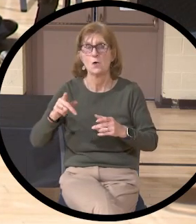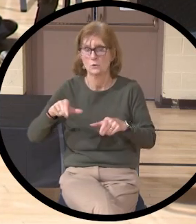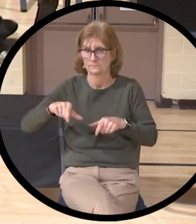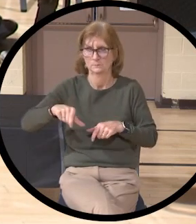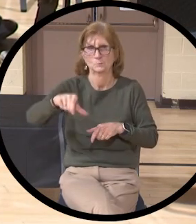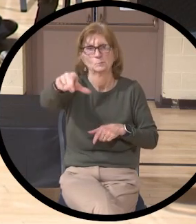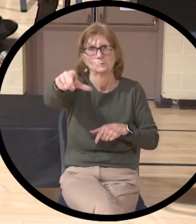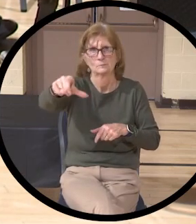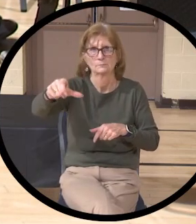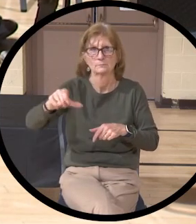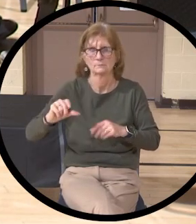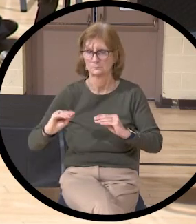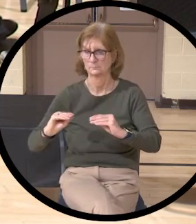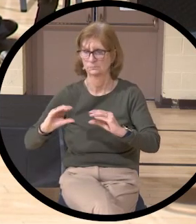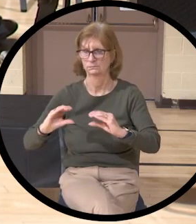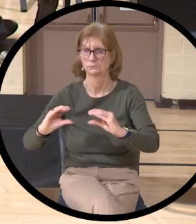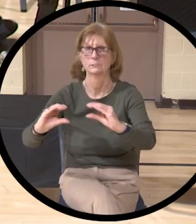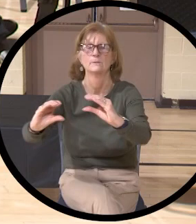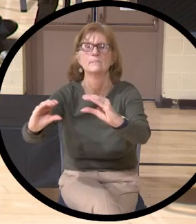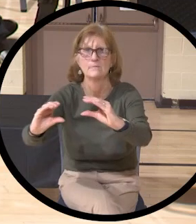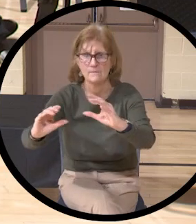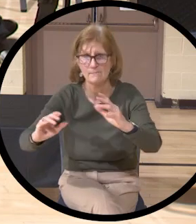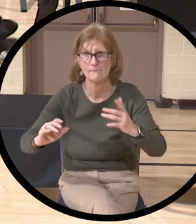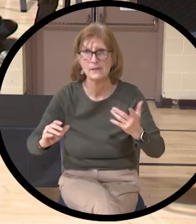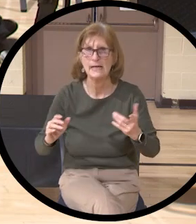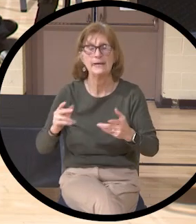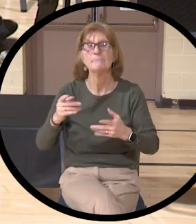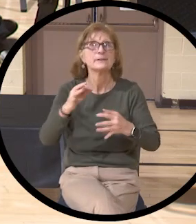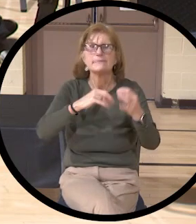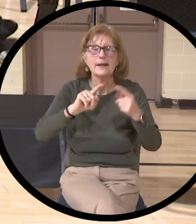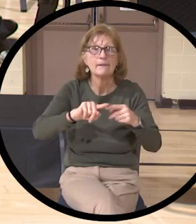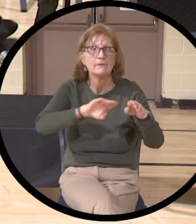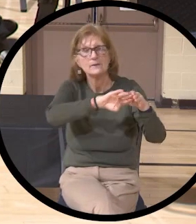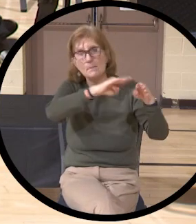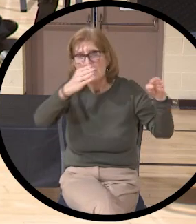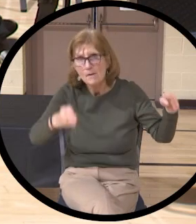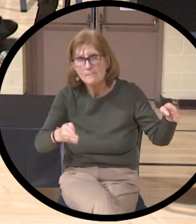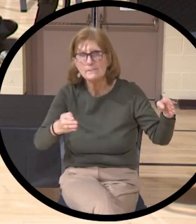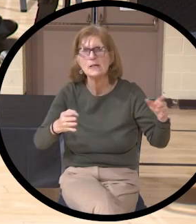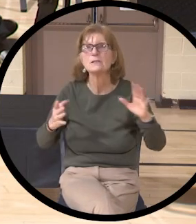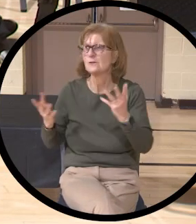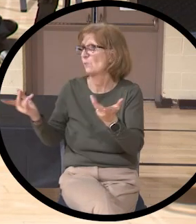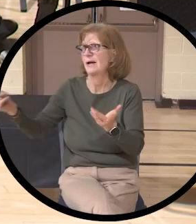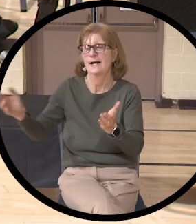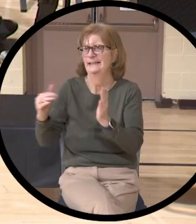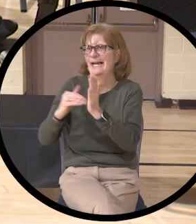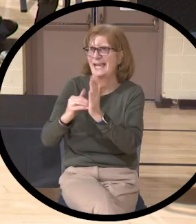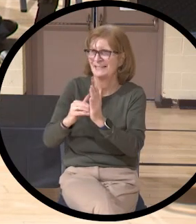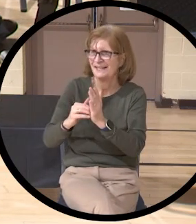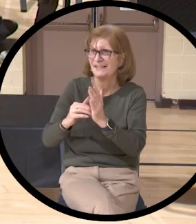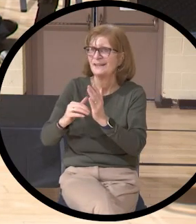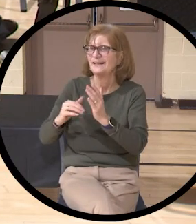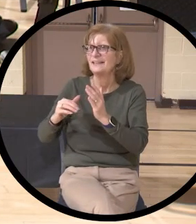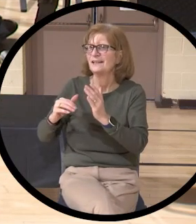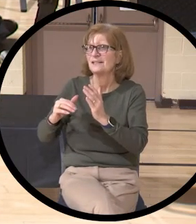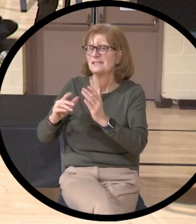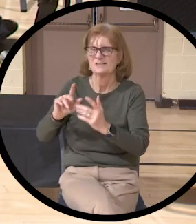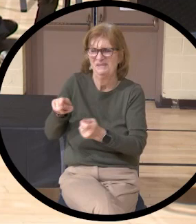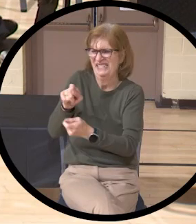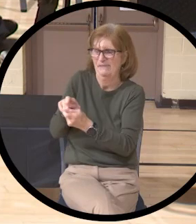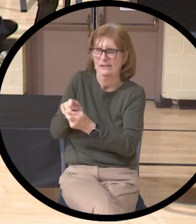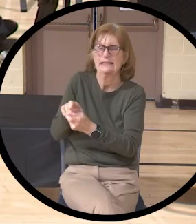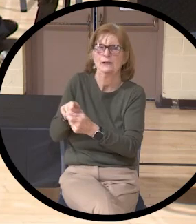opposed to potentially the speed tables. So applying the same strategies, but more at crosswalks than mid-block.